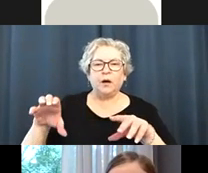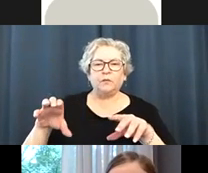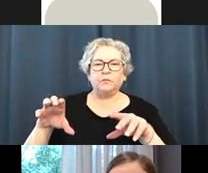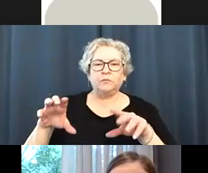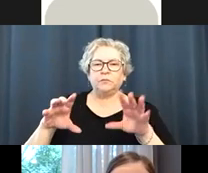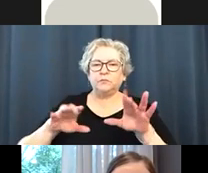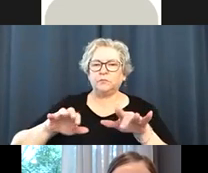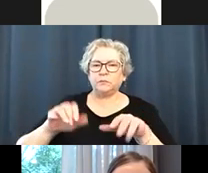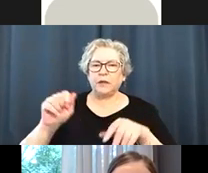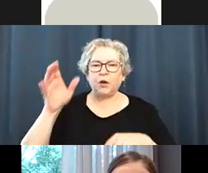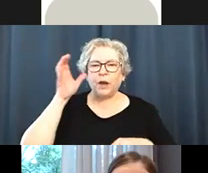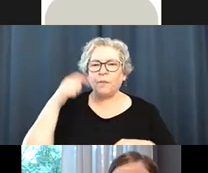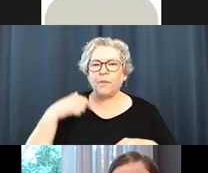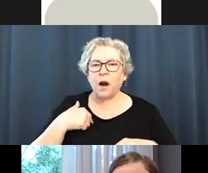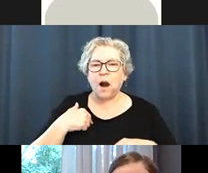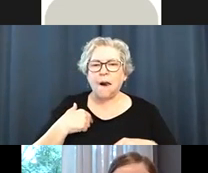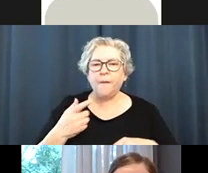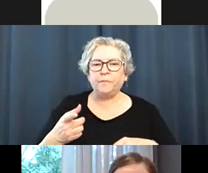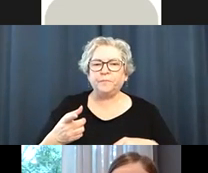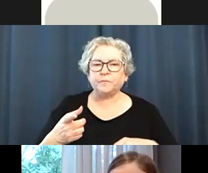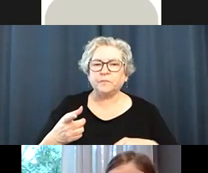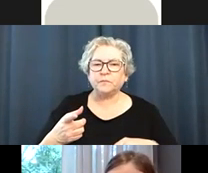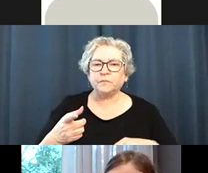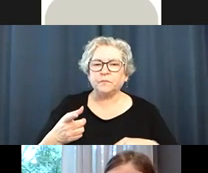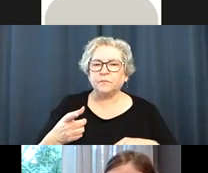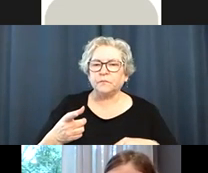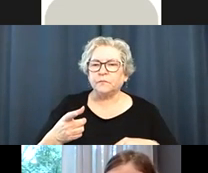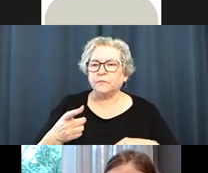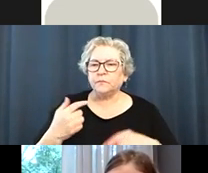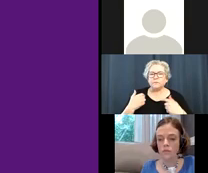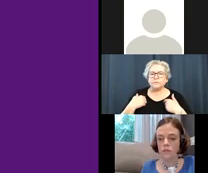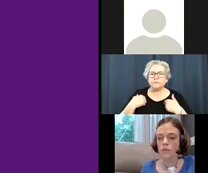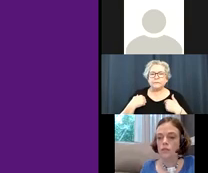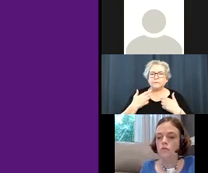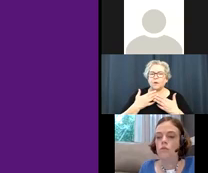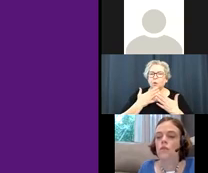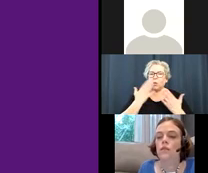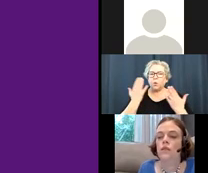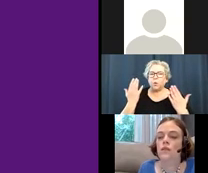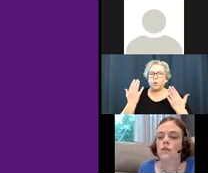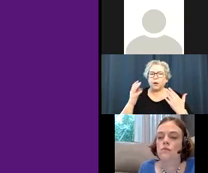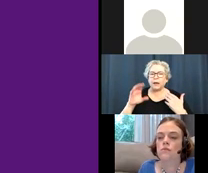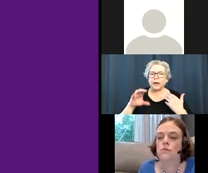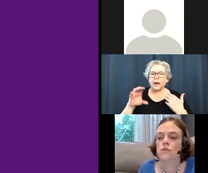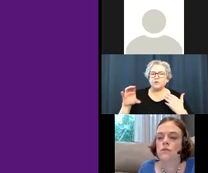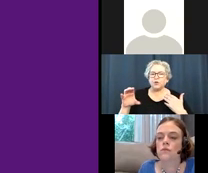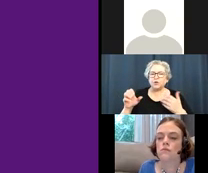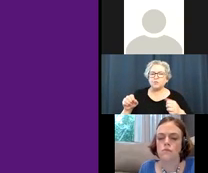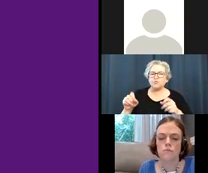Hi, are you able to hear me? Yes, we are. I do not have captioning privileges